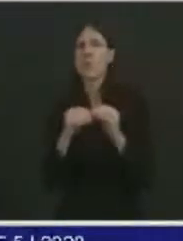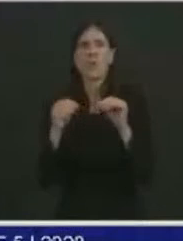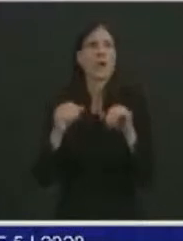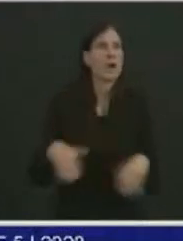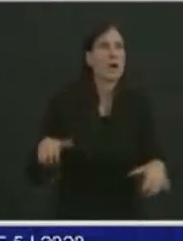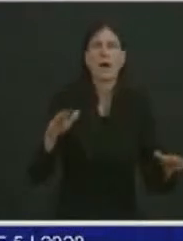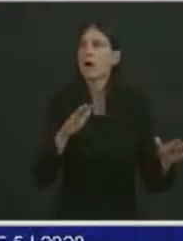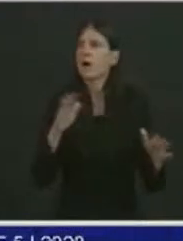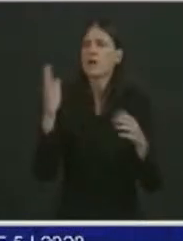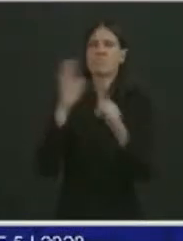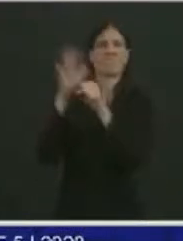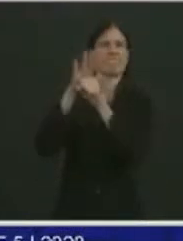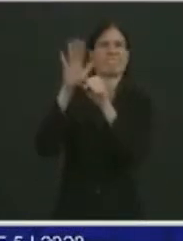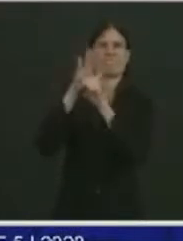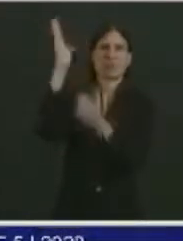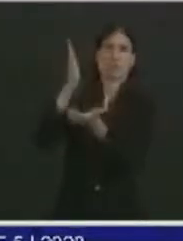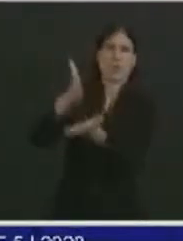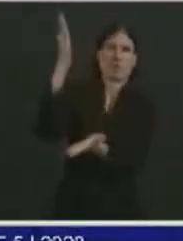and